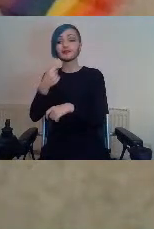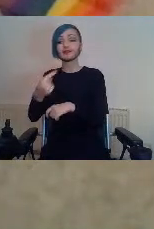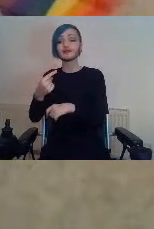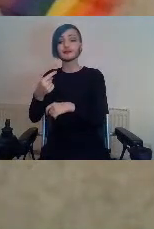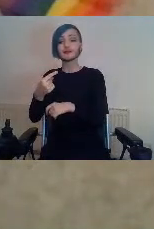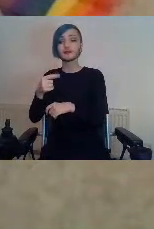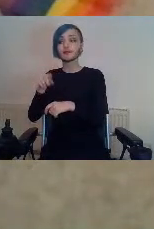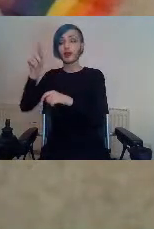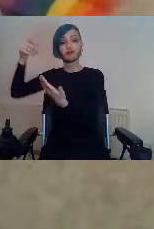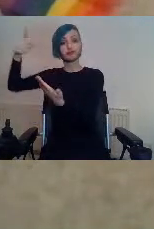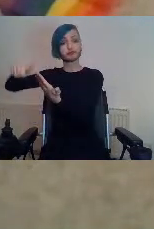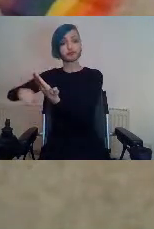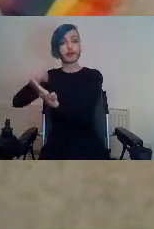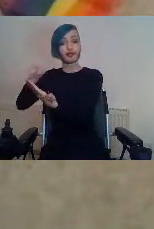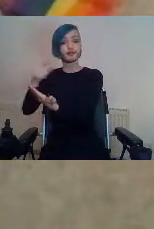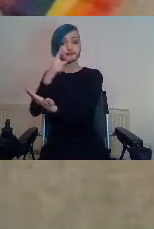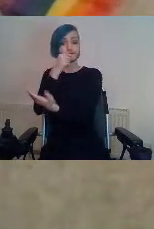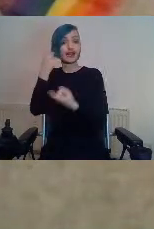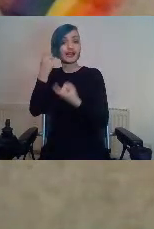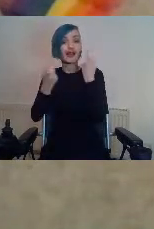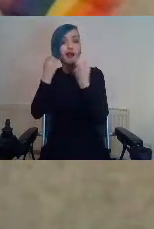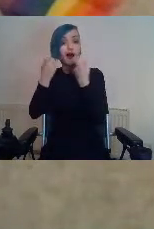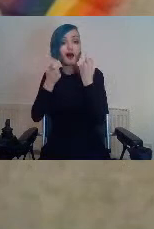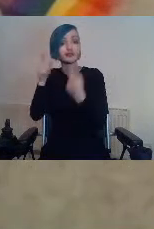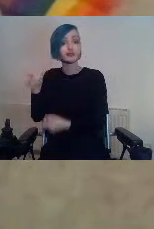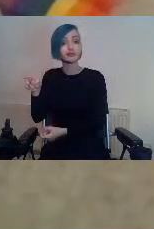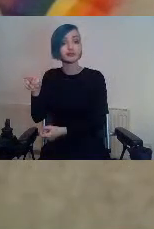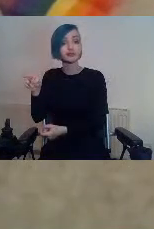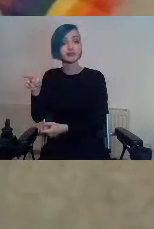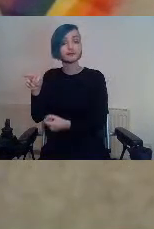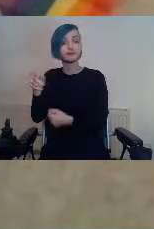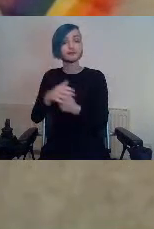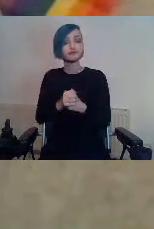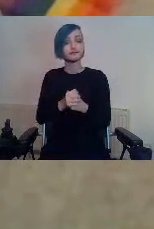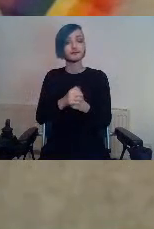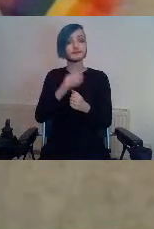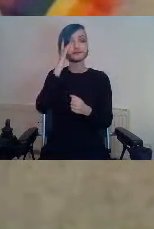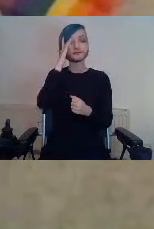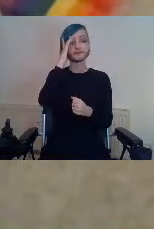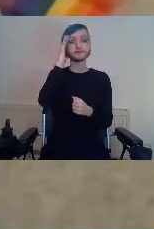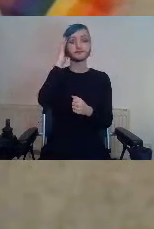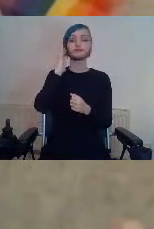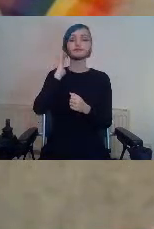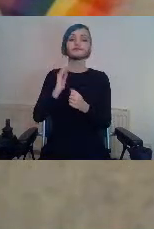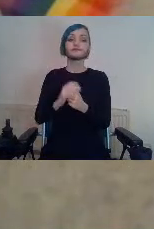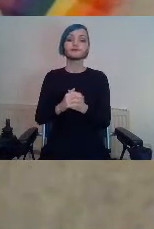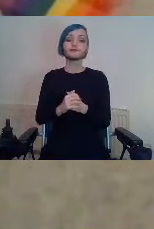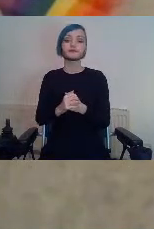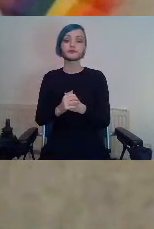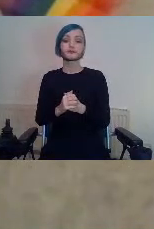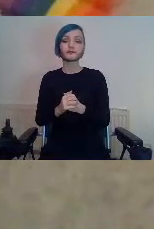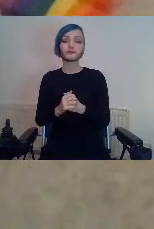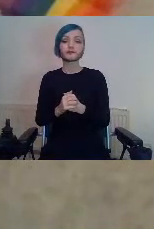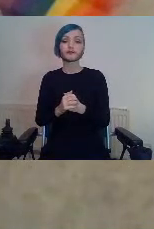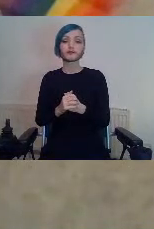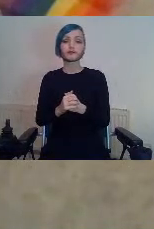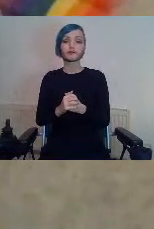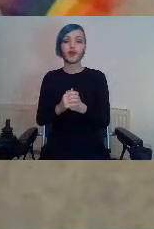hunt this people and to hunt everyone who will have this